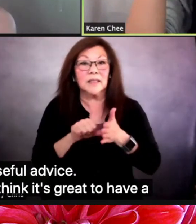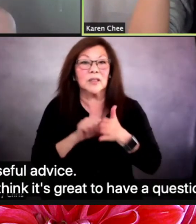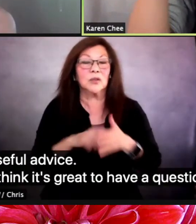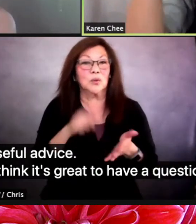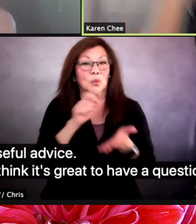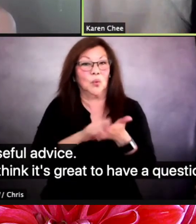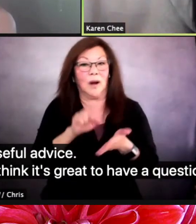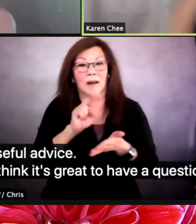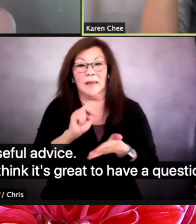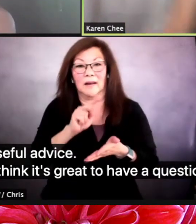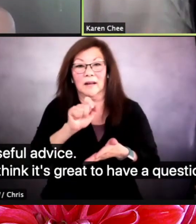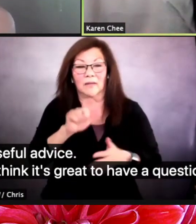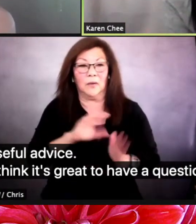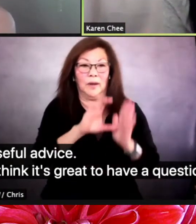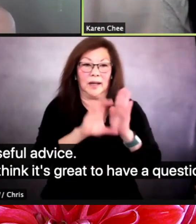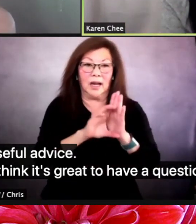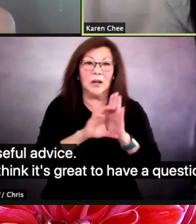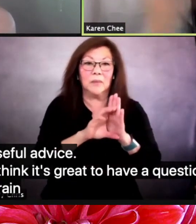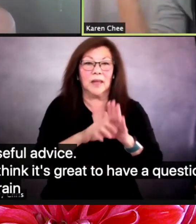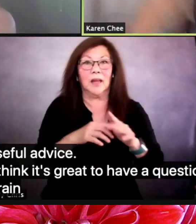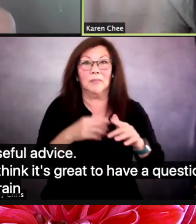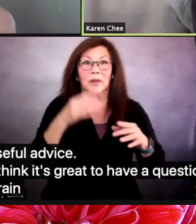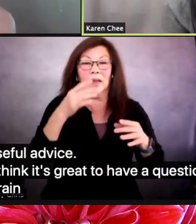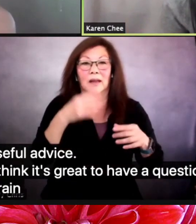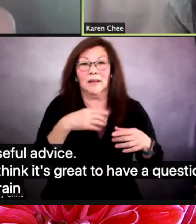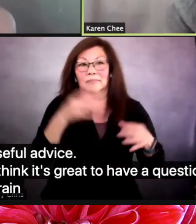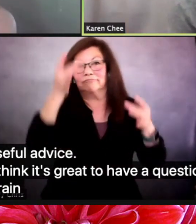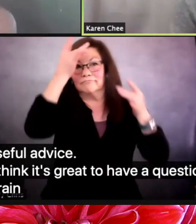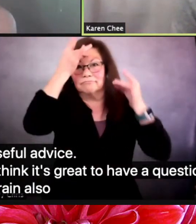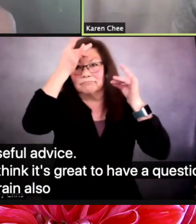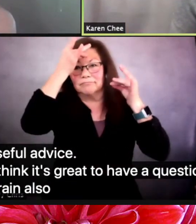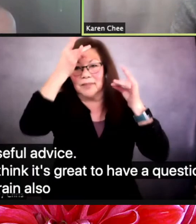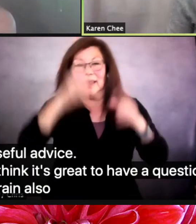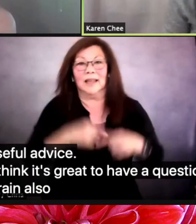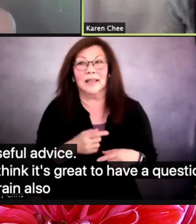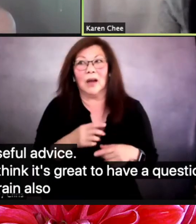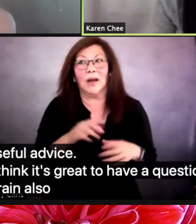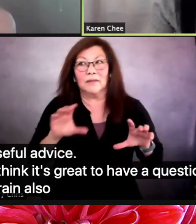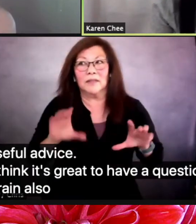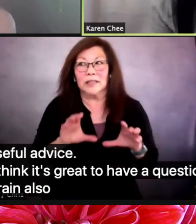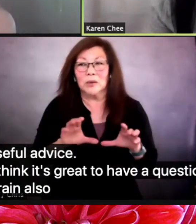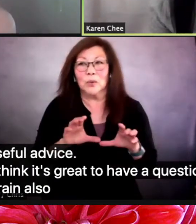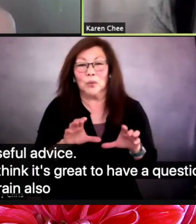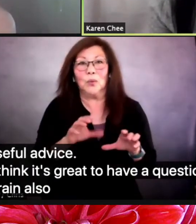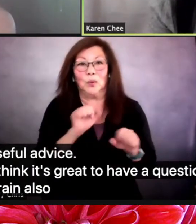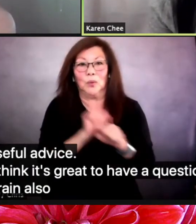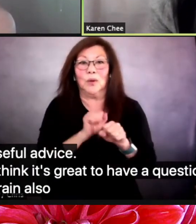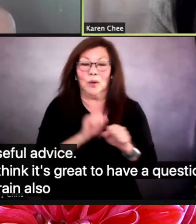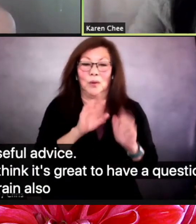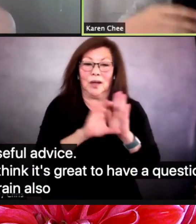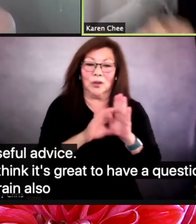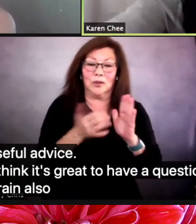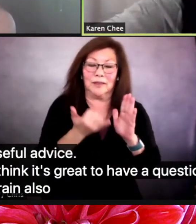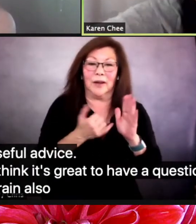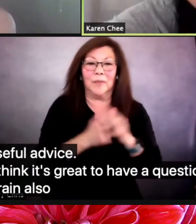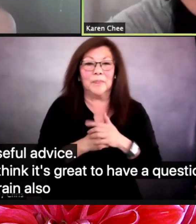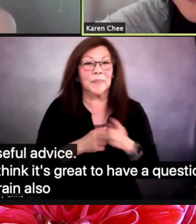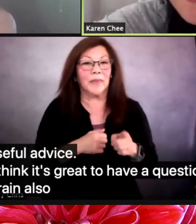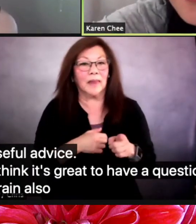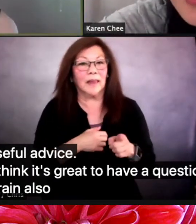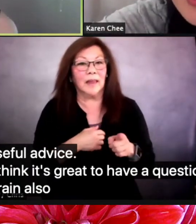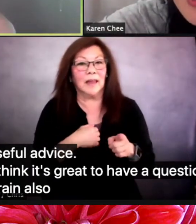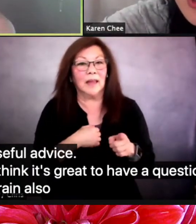where the character sort of kept lingering in your brain. You were like, I guess I have to deal with you now. That's Yeah. sort of how I approach doing my